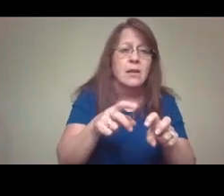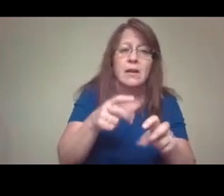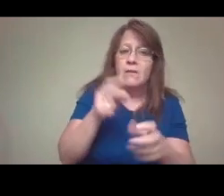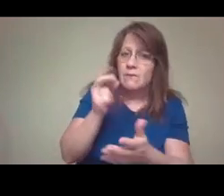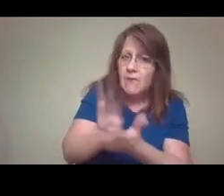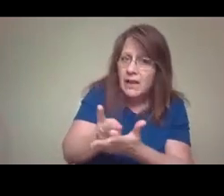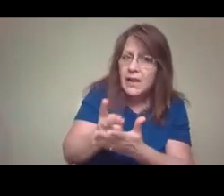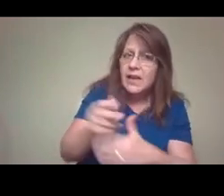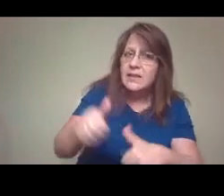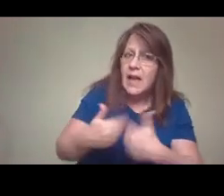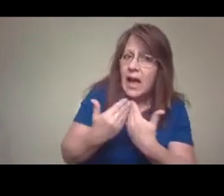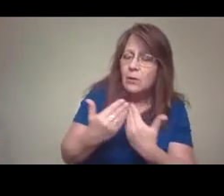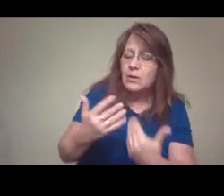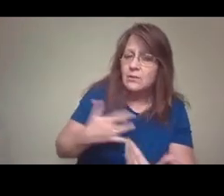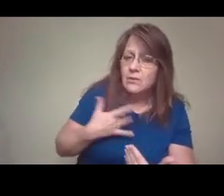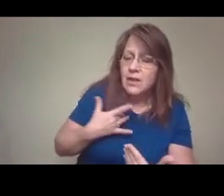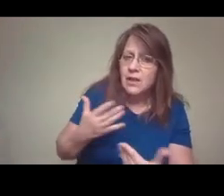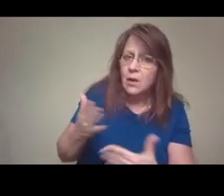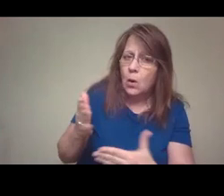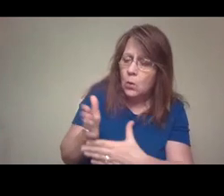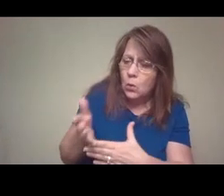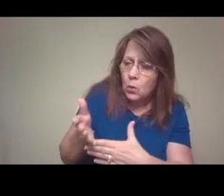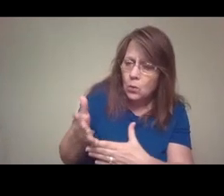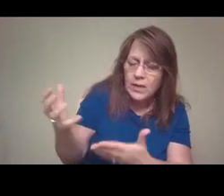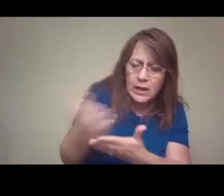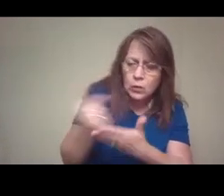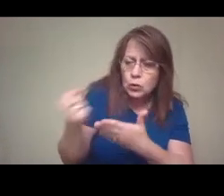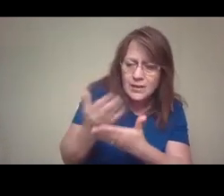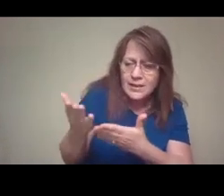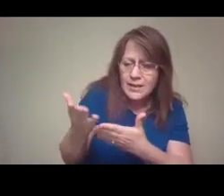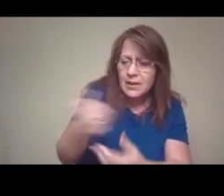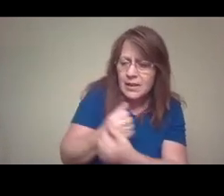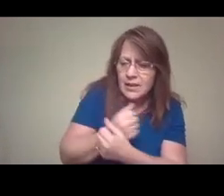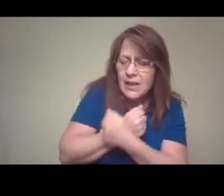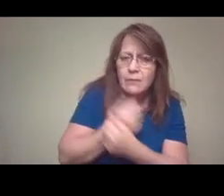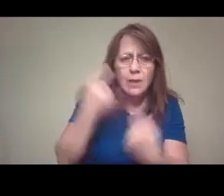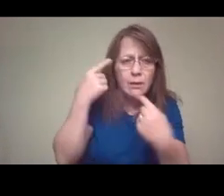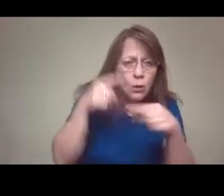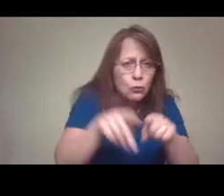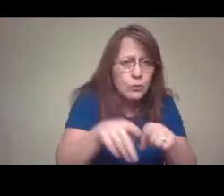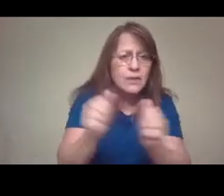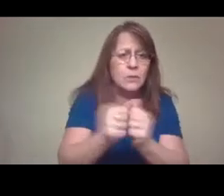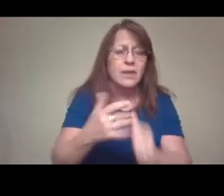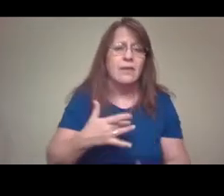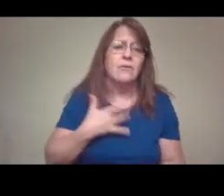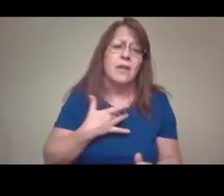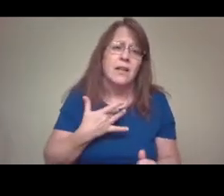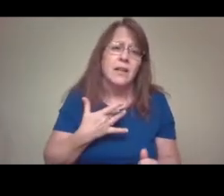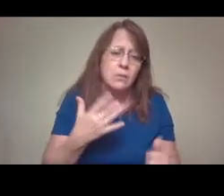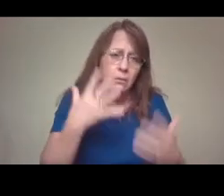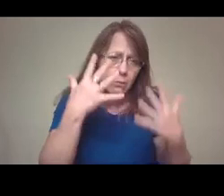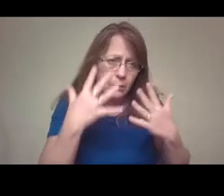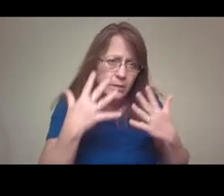feeling. She shares, like, they took something that you loved. She agrees with his feelings. Yes, that this would be